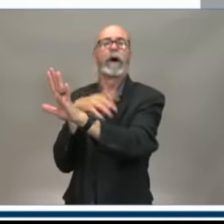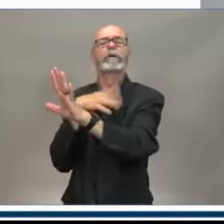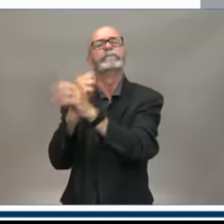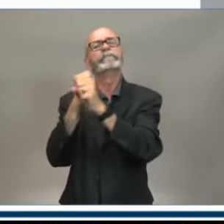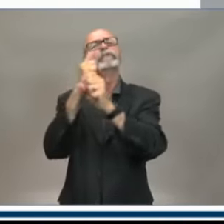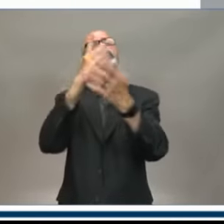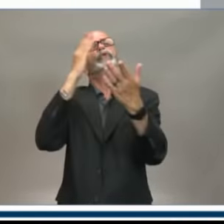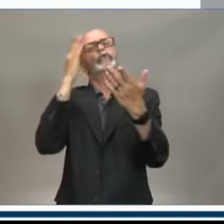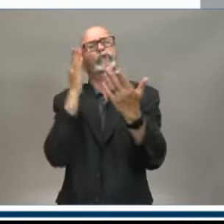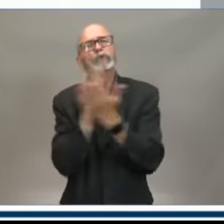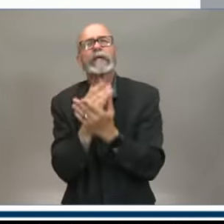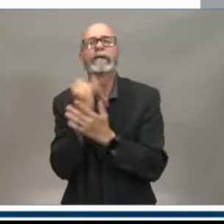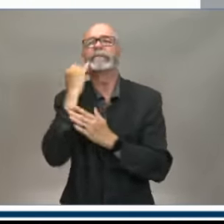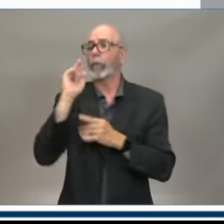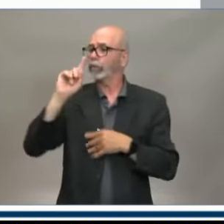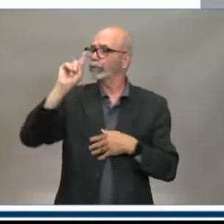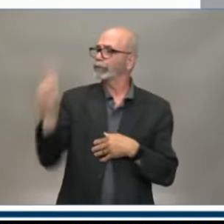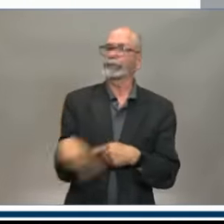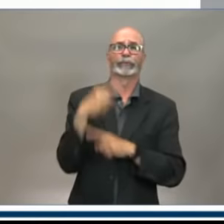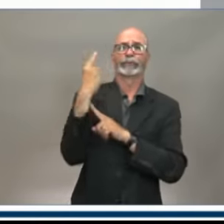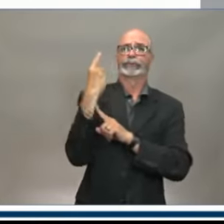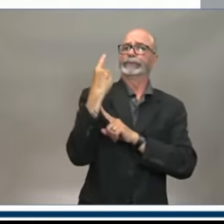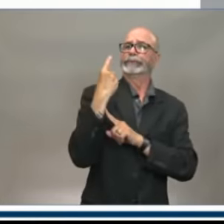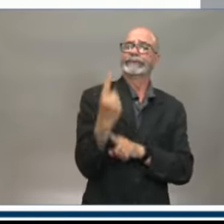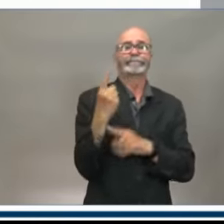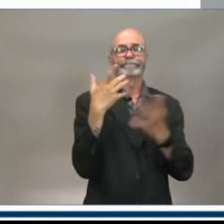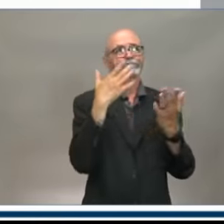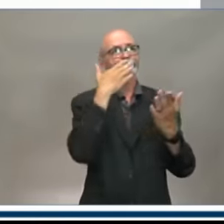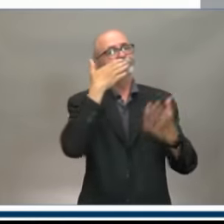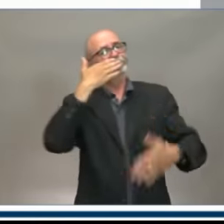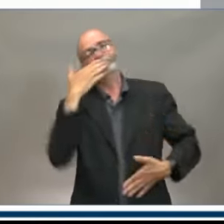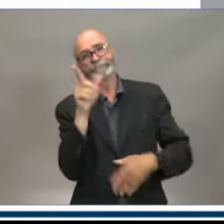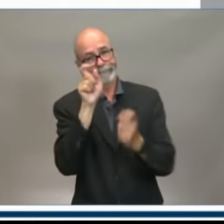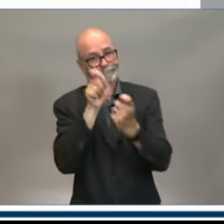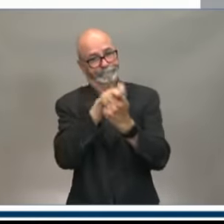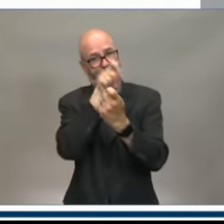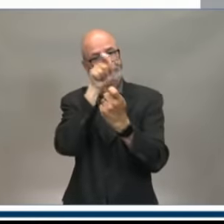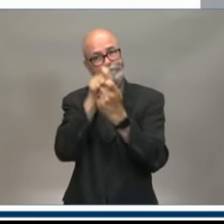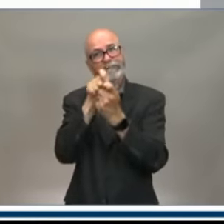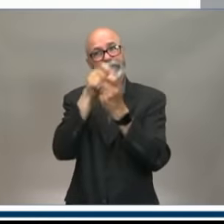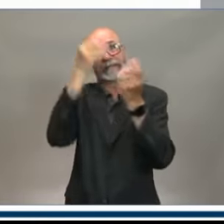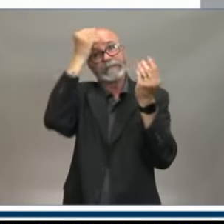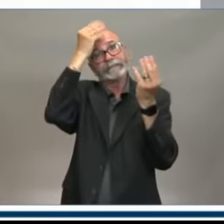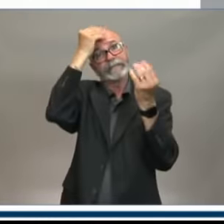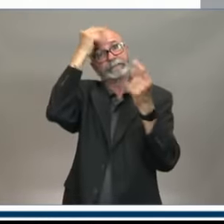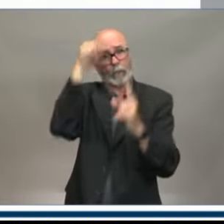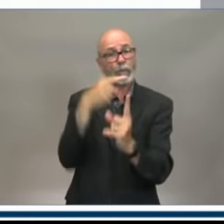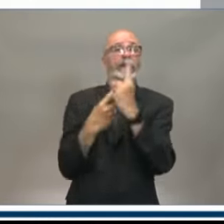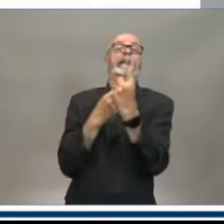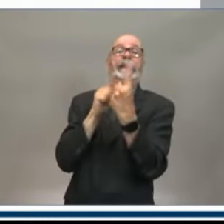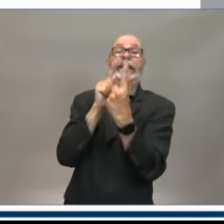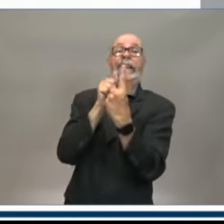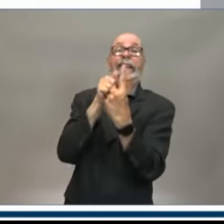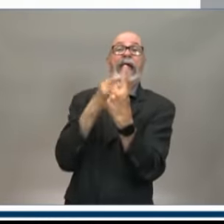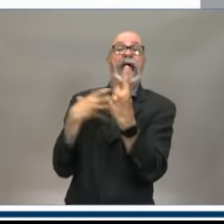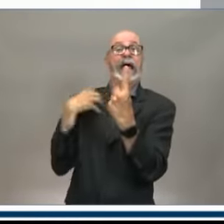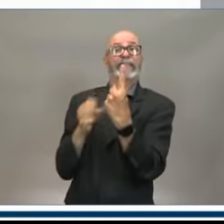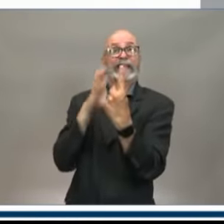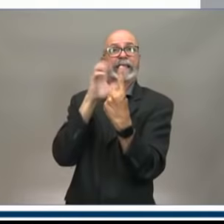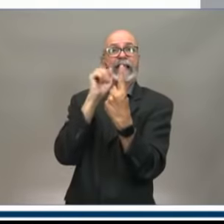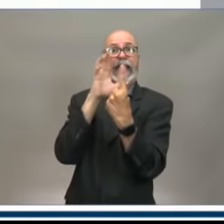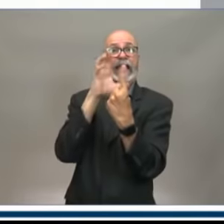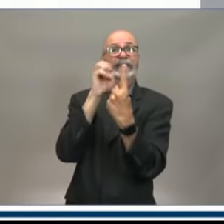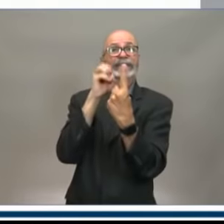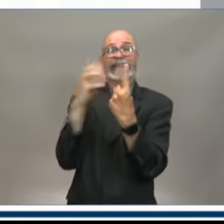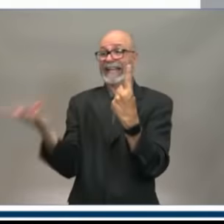of cohesive approach to data information in the healthcare system. There aren't quick and easy fixes here,